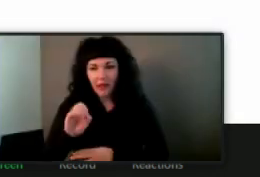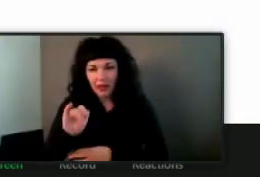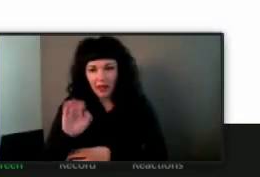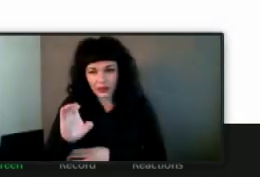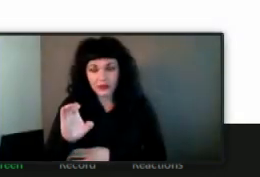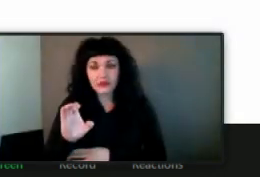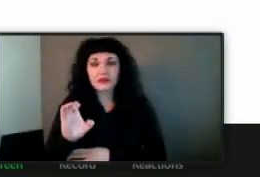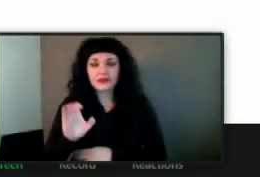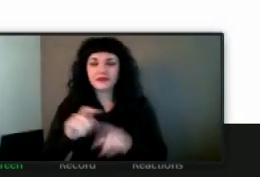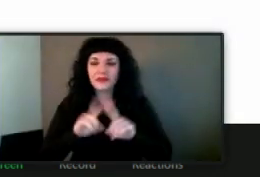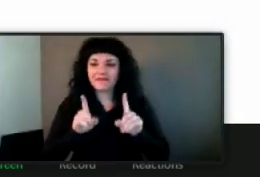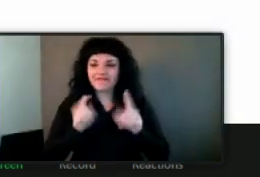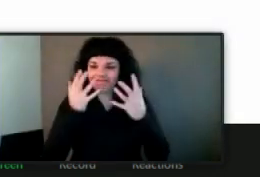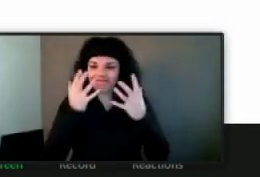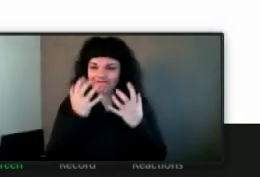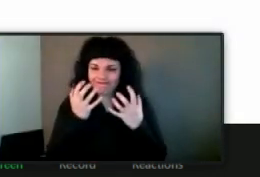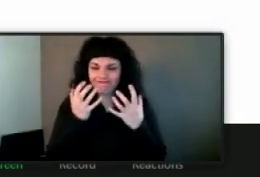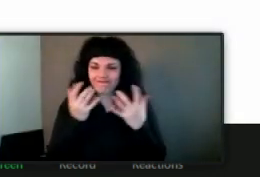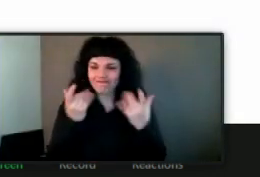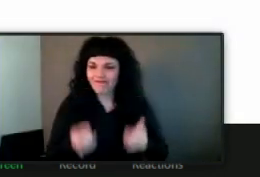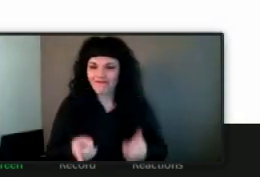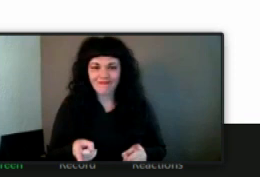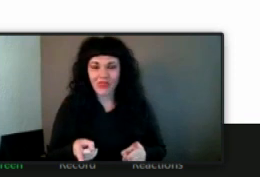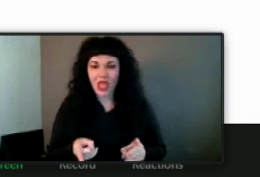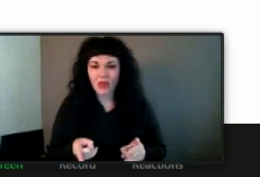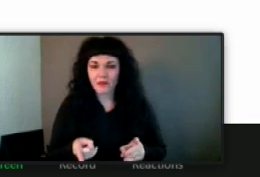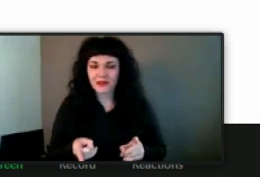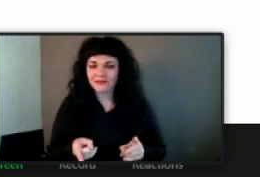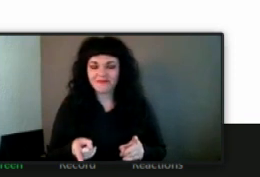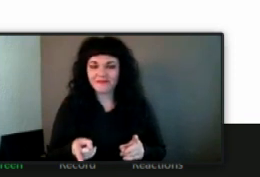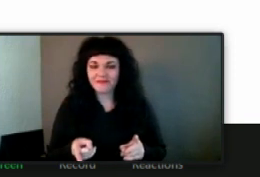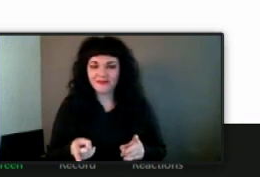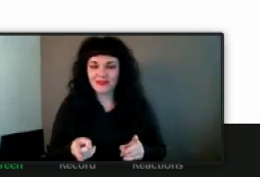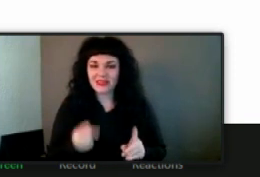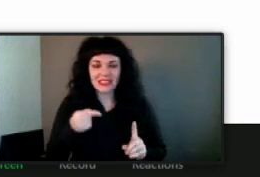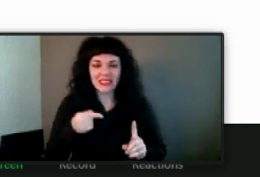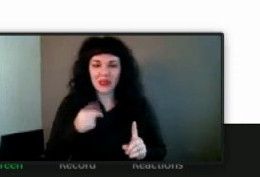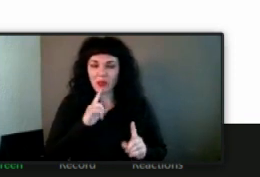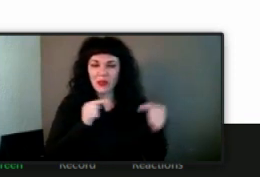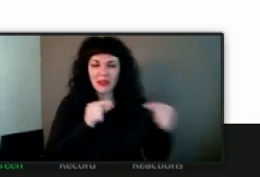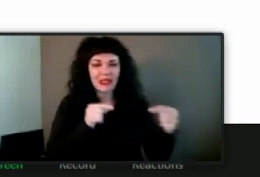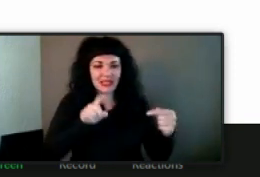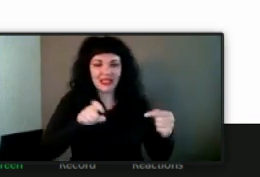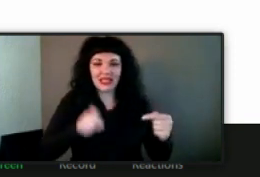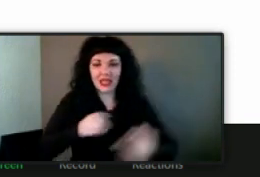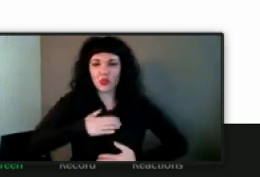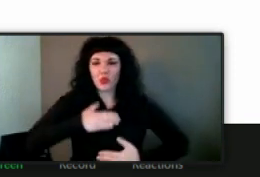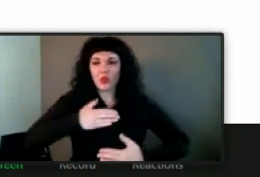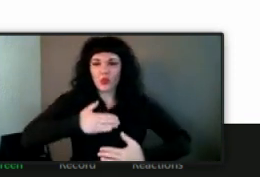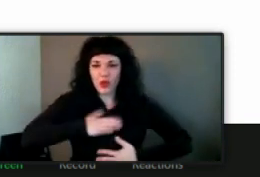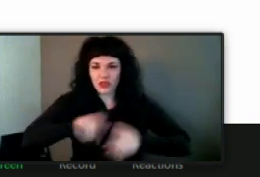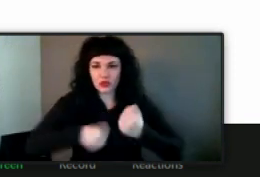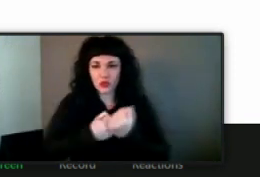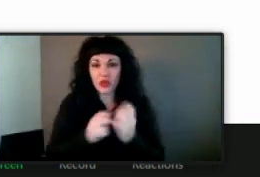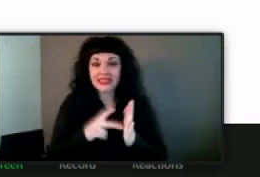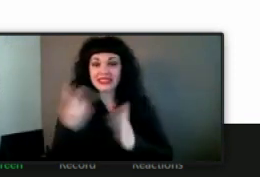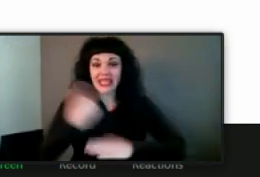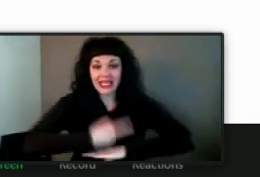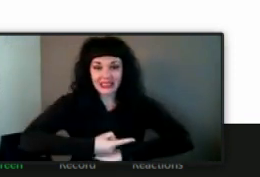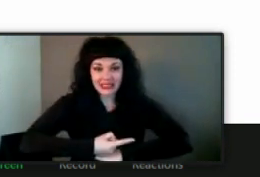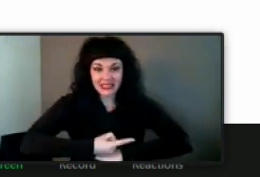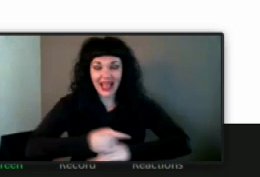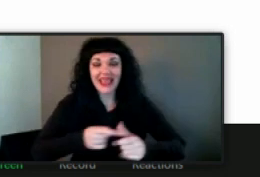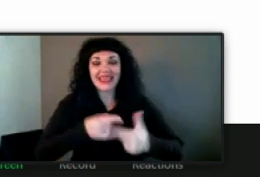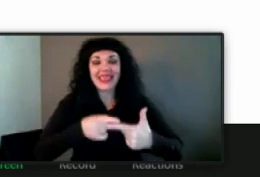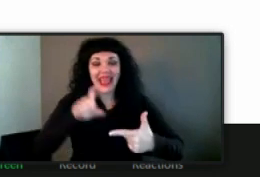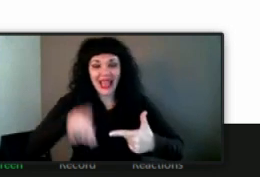but unfortunately, he started to need respiratory support on the second day, and he ultimately had to be intubated or put